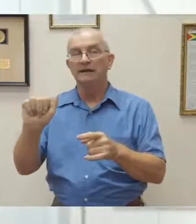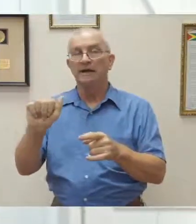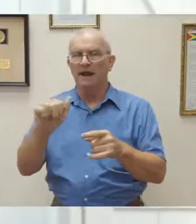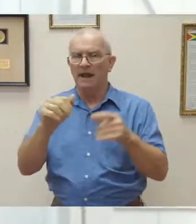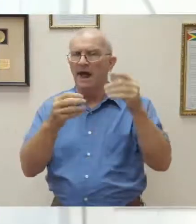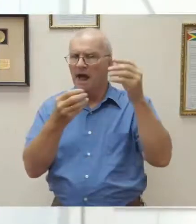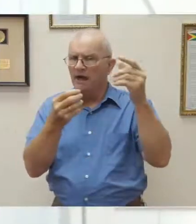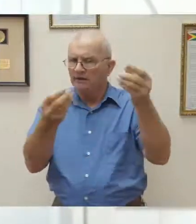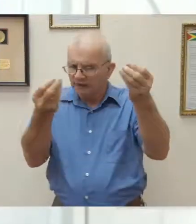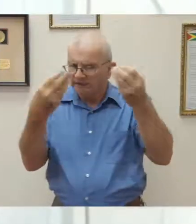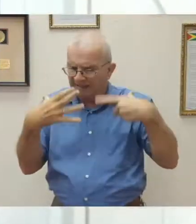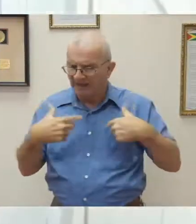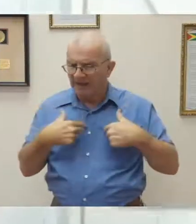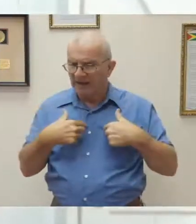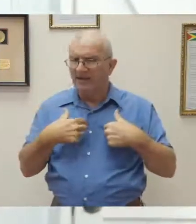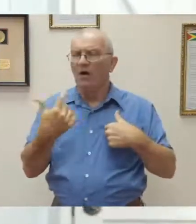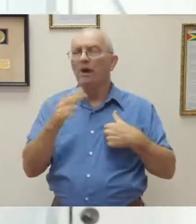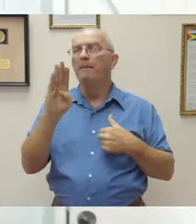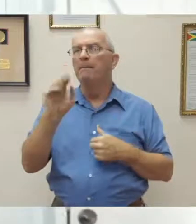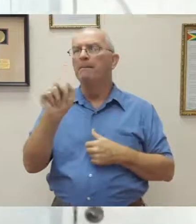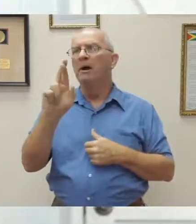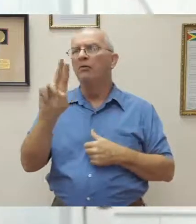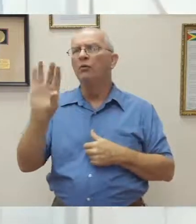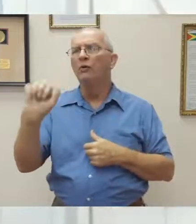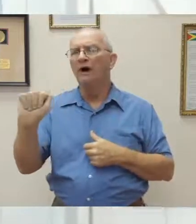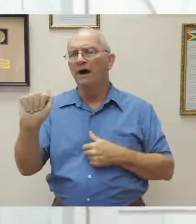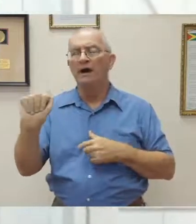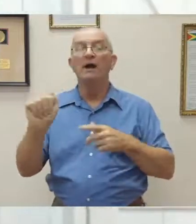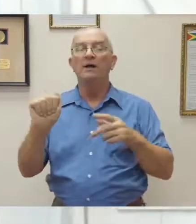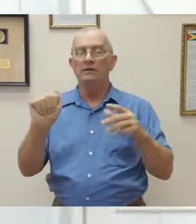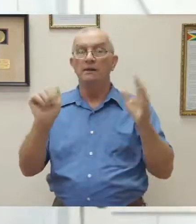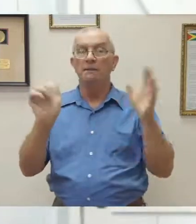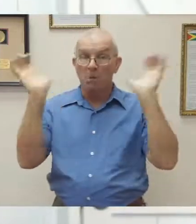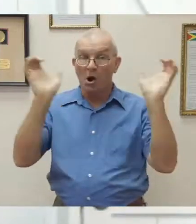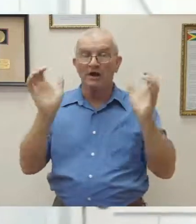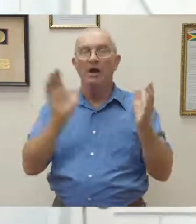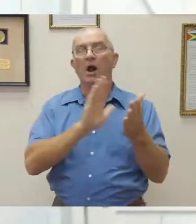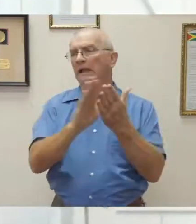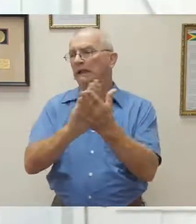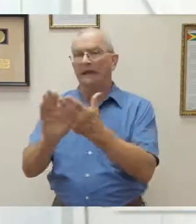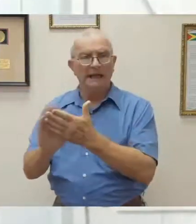that in Maruka also, these wet markets are sanitized.